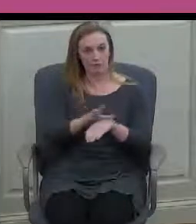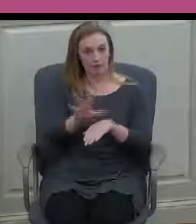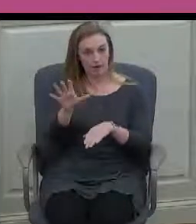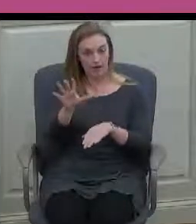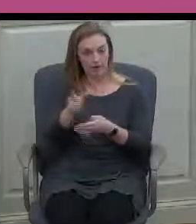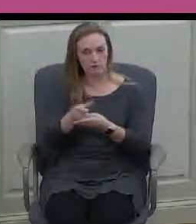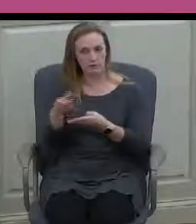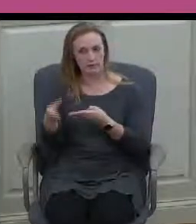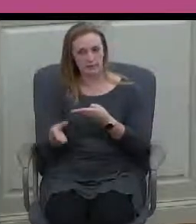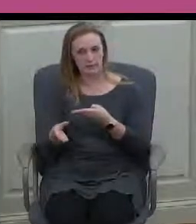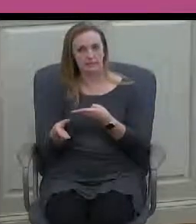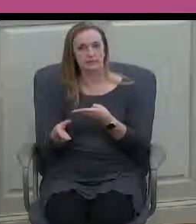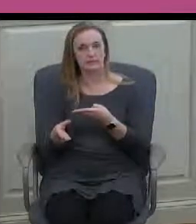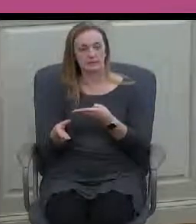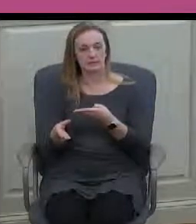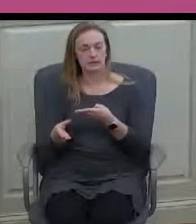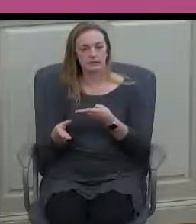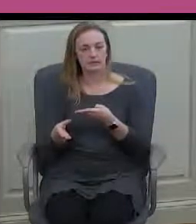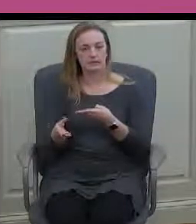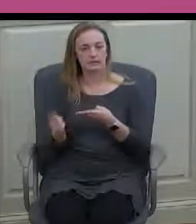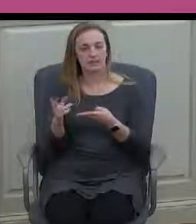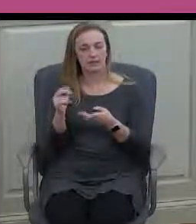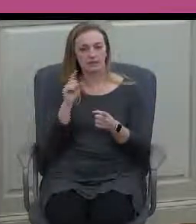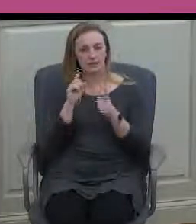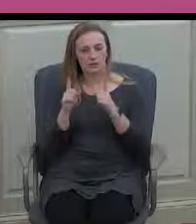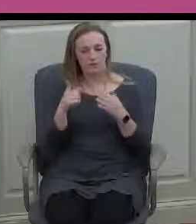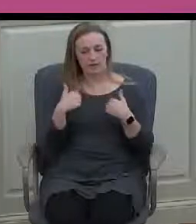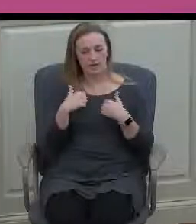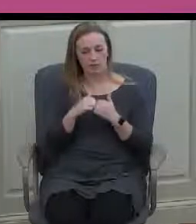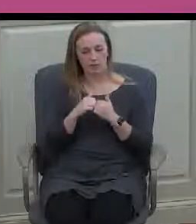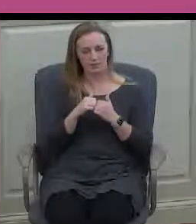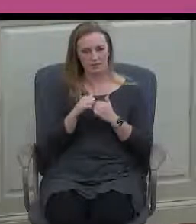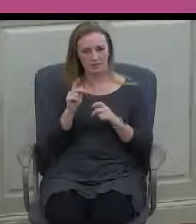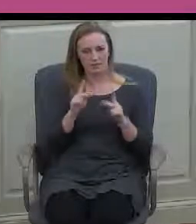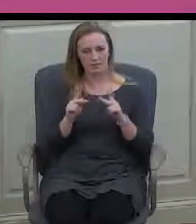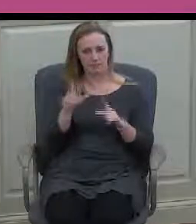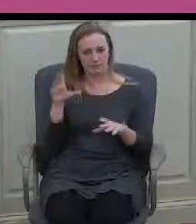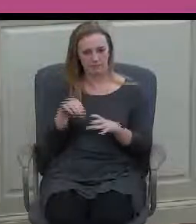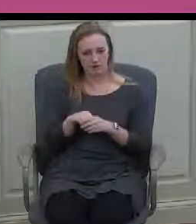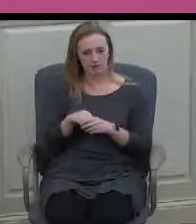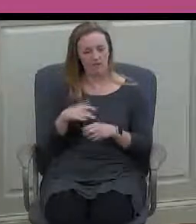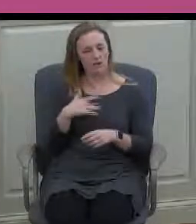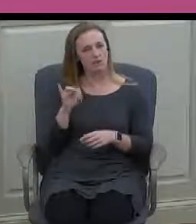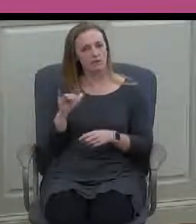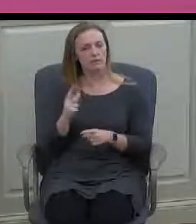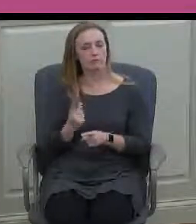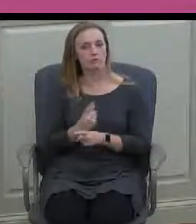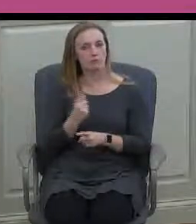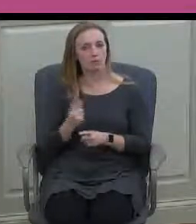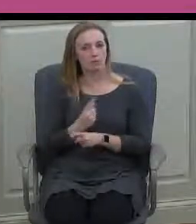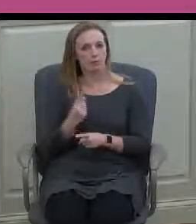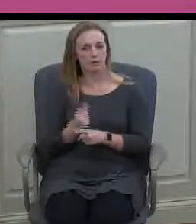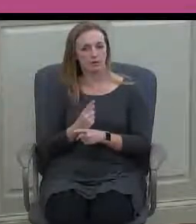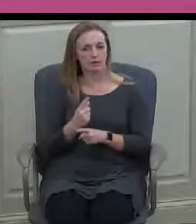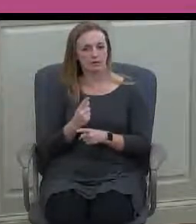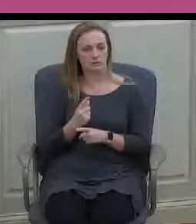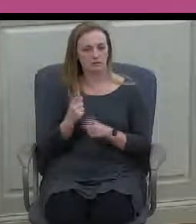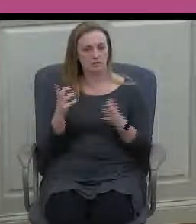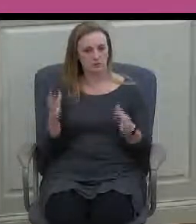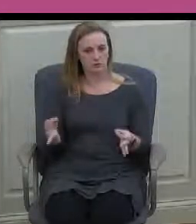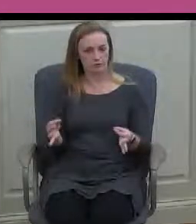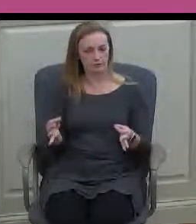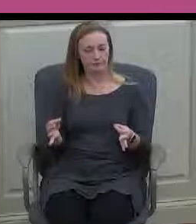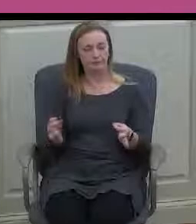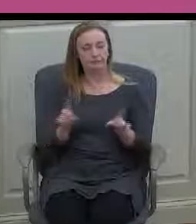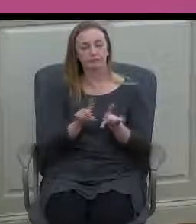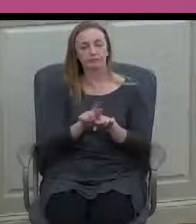weekends, the conversation we had with the stakeholders felt that that was an appropriate move. Additionally,